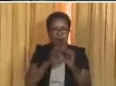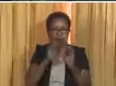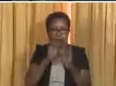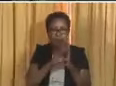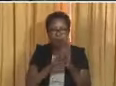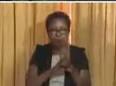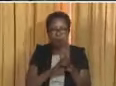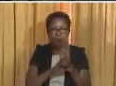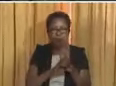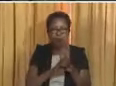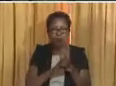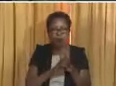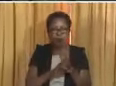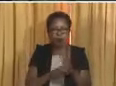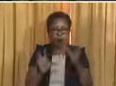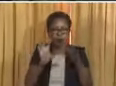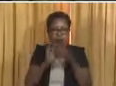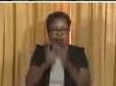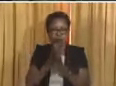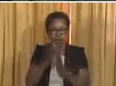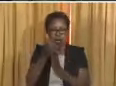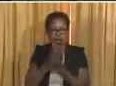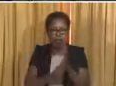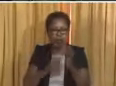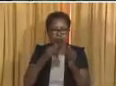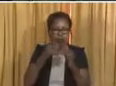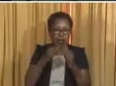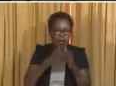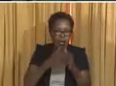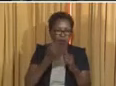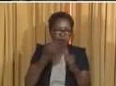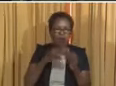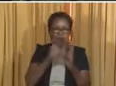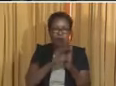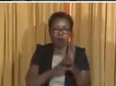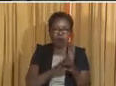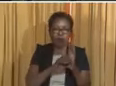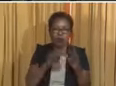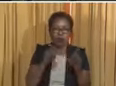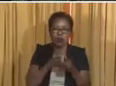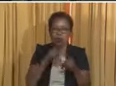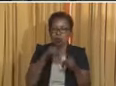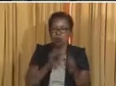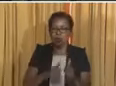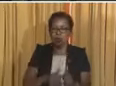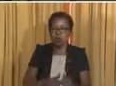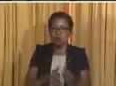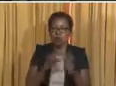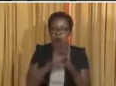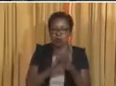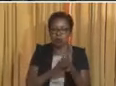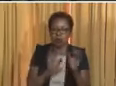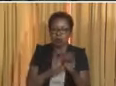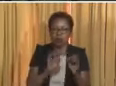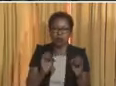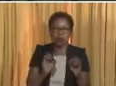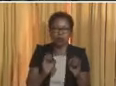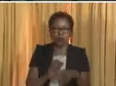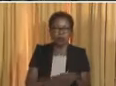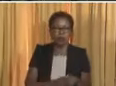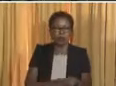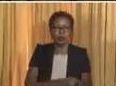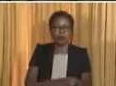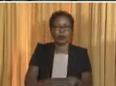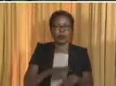substantive provisions of Article 89 of the Constitution, and it is therefore unconstitutional. On issue number